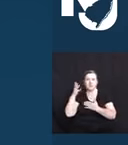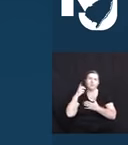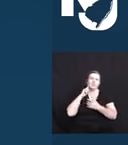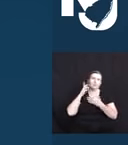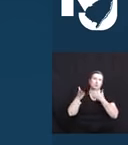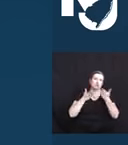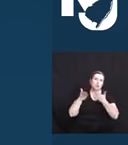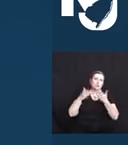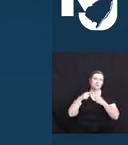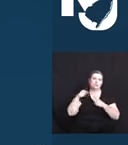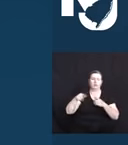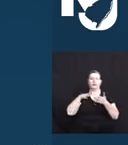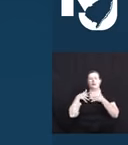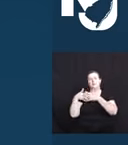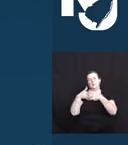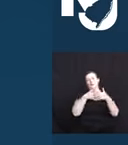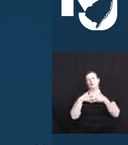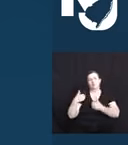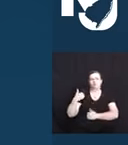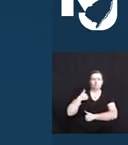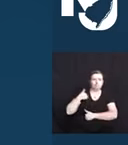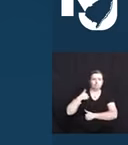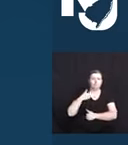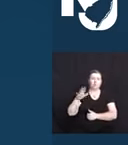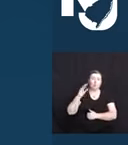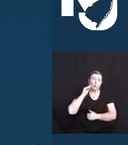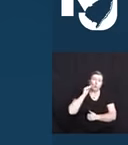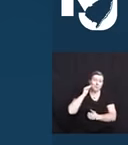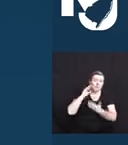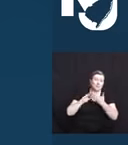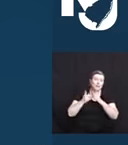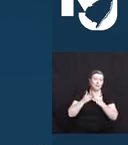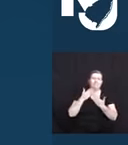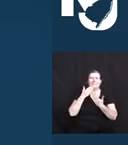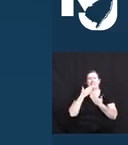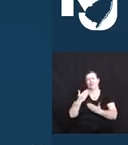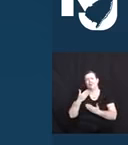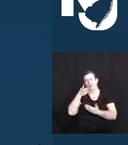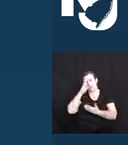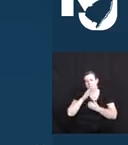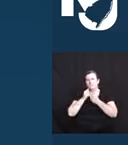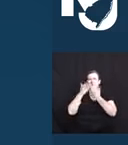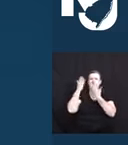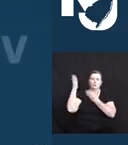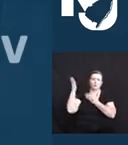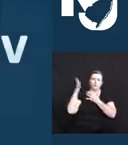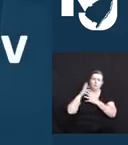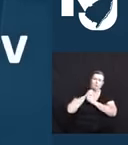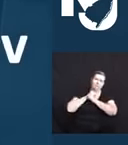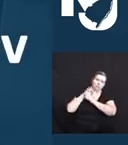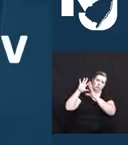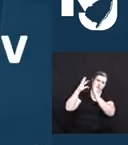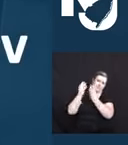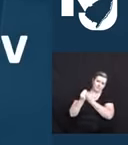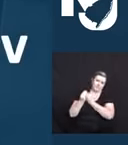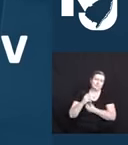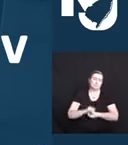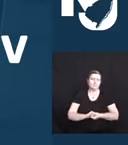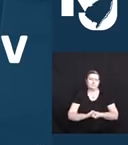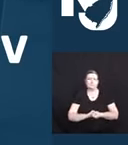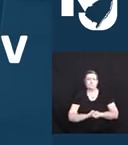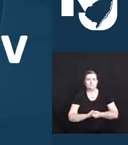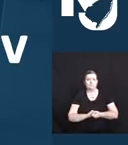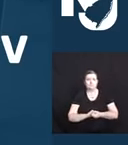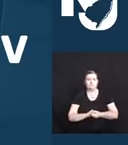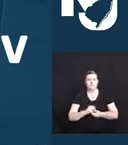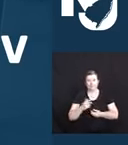to our nation, to the borough of Chatham. May God bless and watch over you and your family. 3 more tremendous members of our